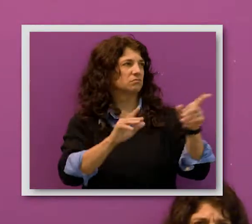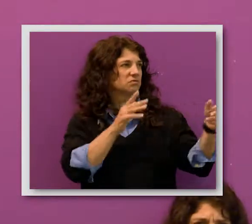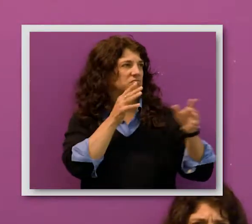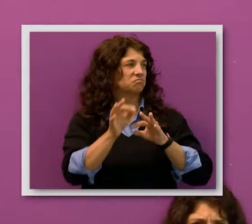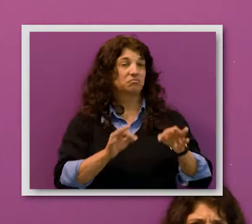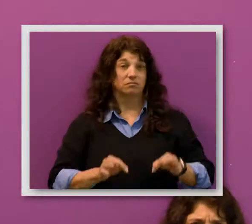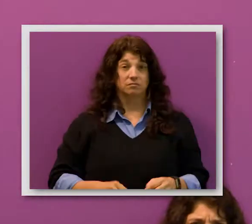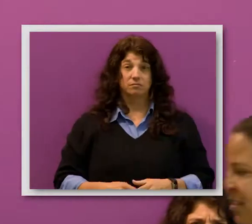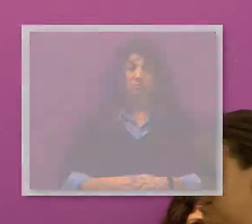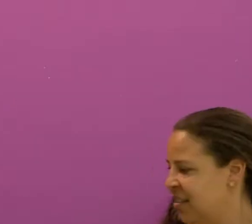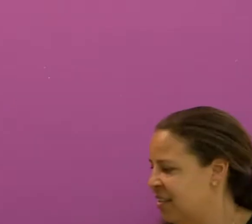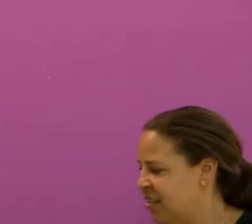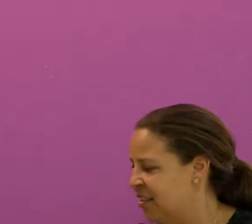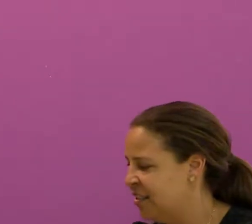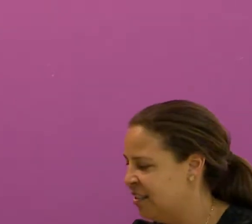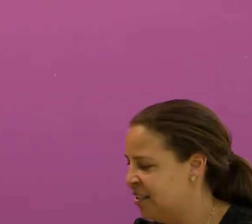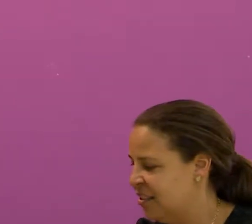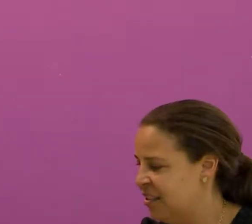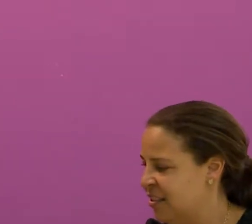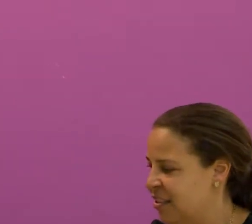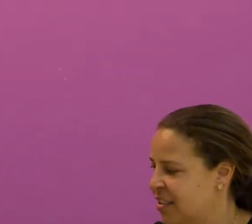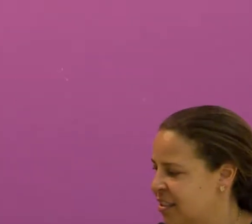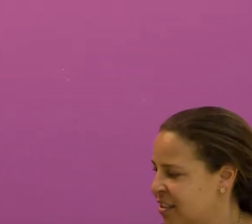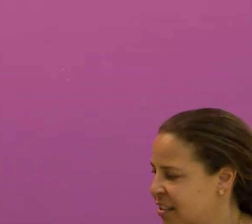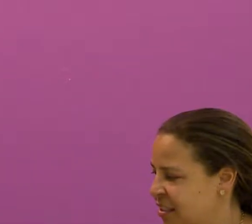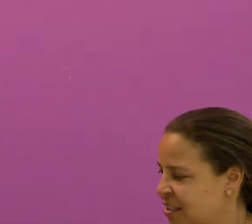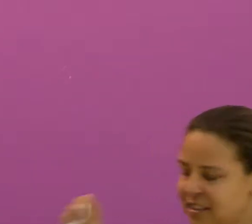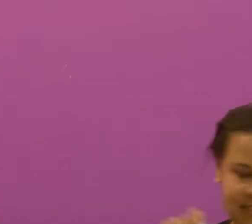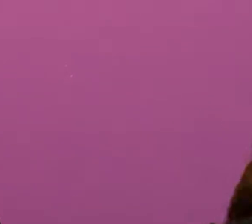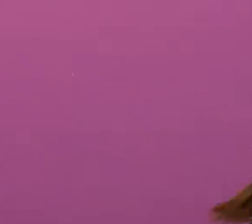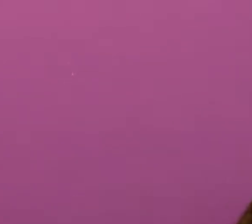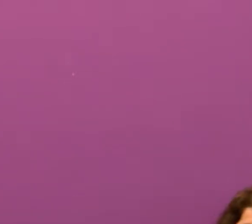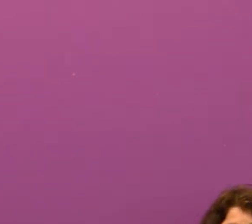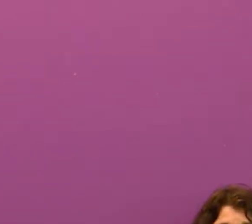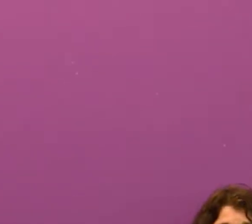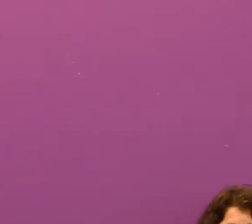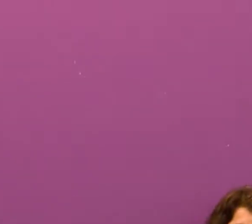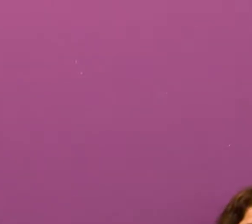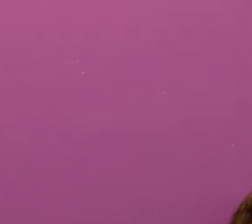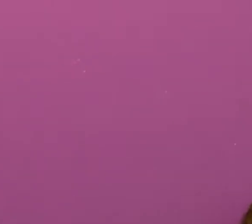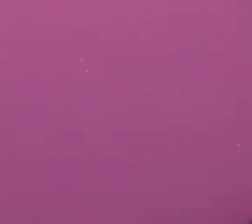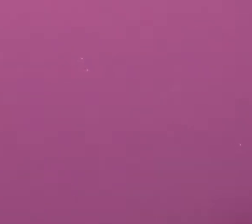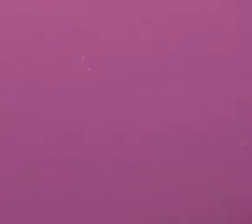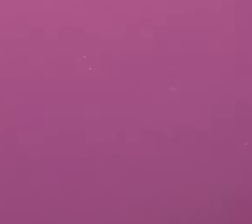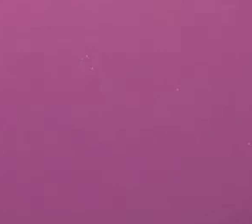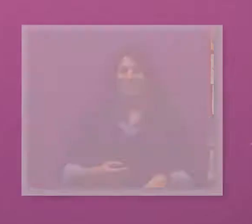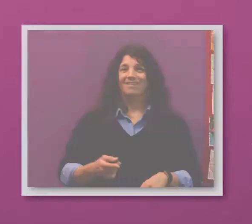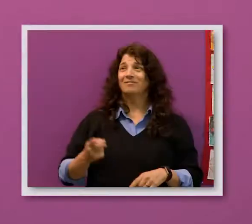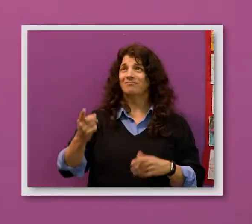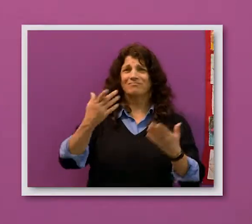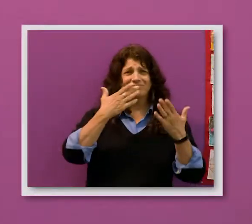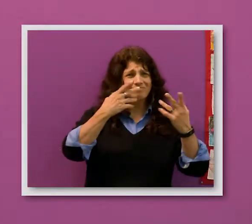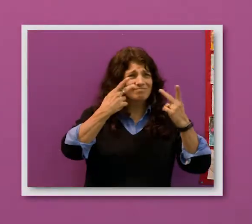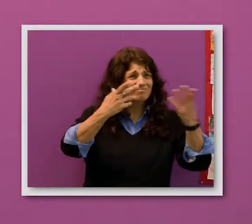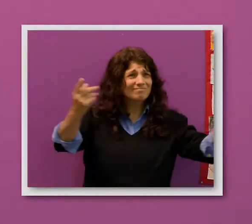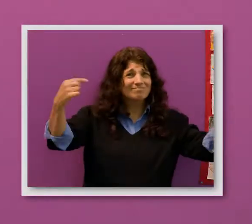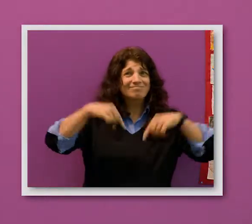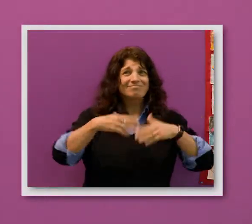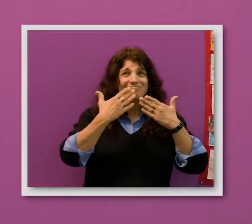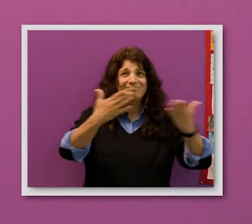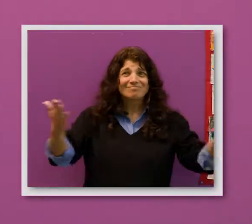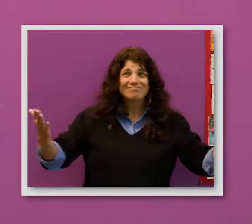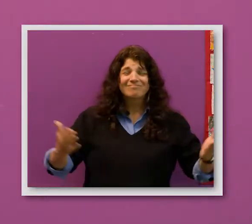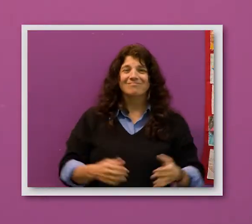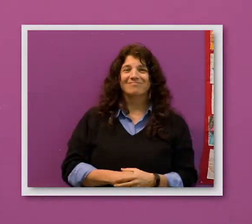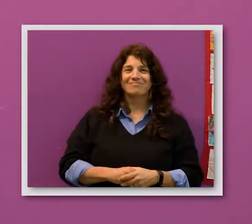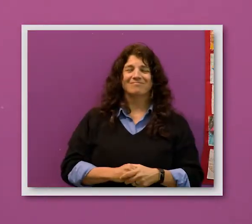Thank you, Mayor Bowser. Good evening, everyone. It's great to see you all. So my name is Jenny Reed, and I am the Mayor's Director of Budget